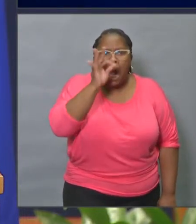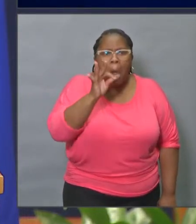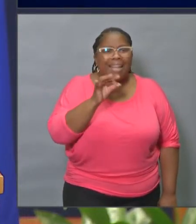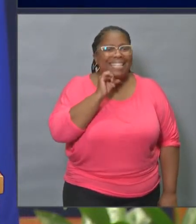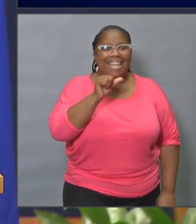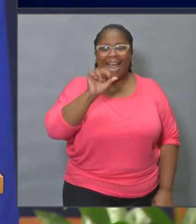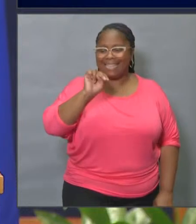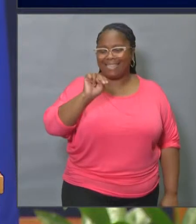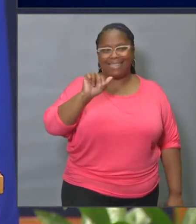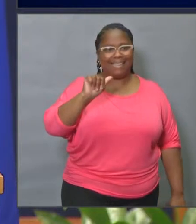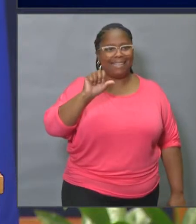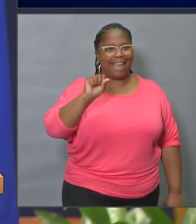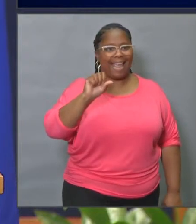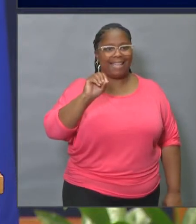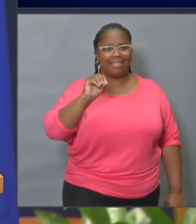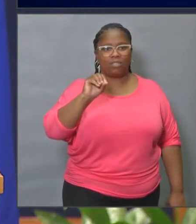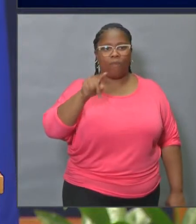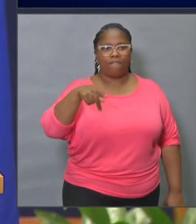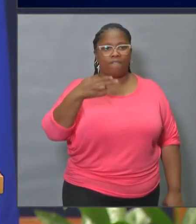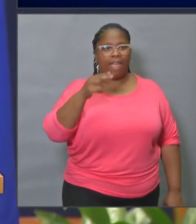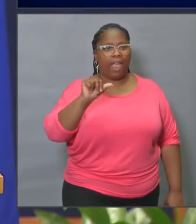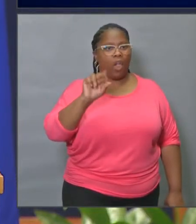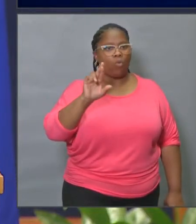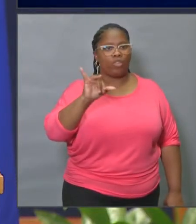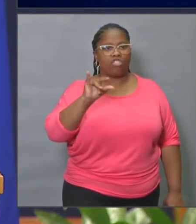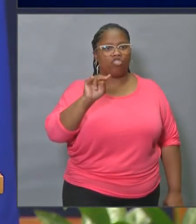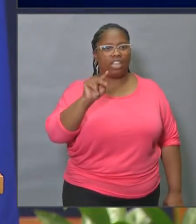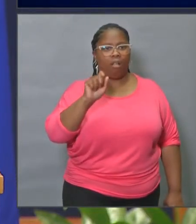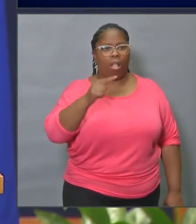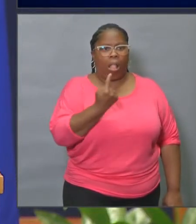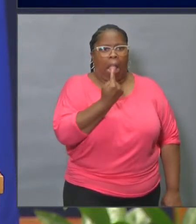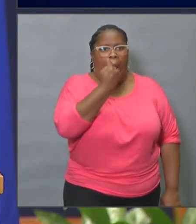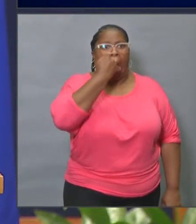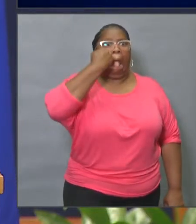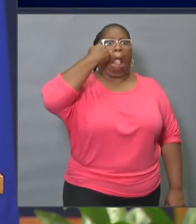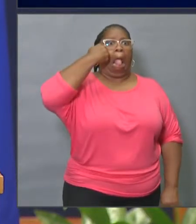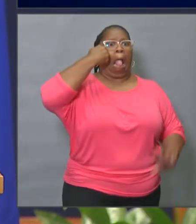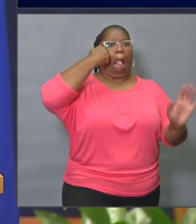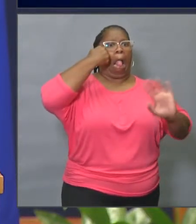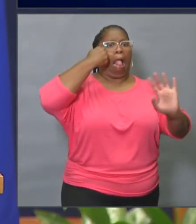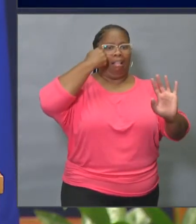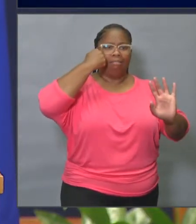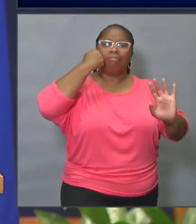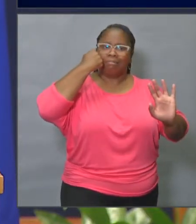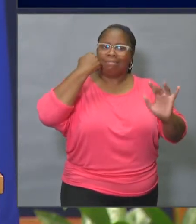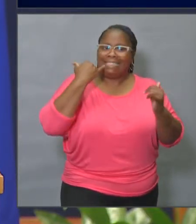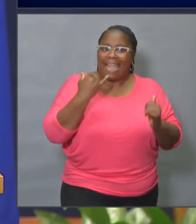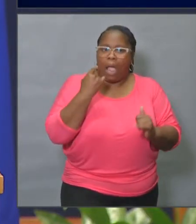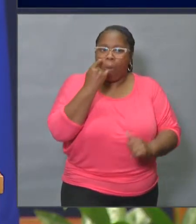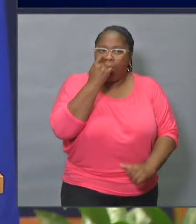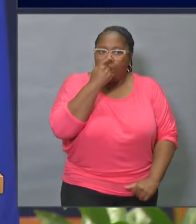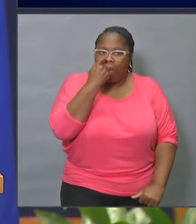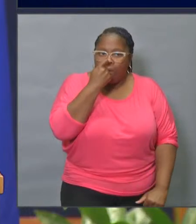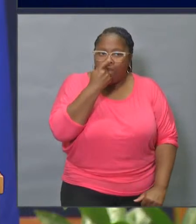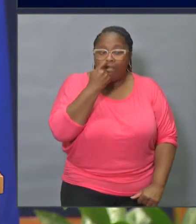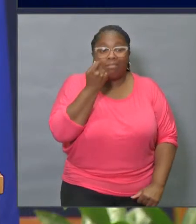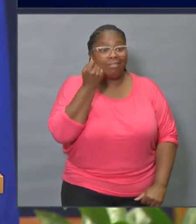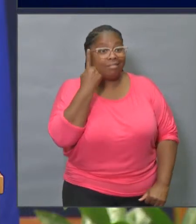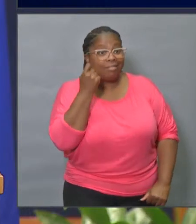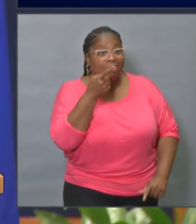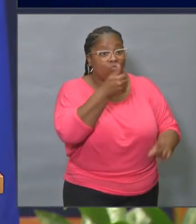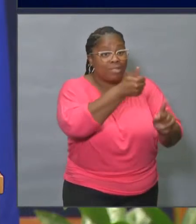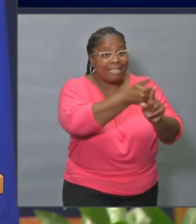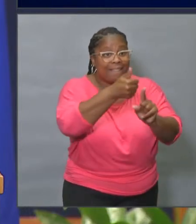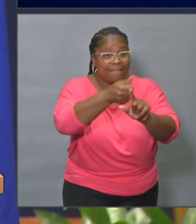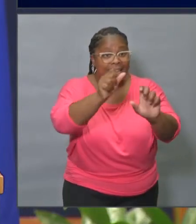nasopharyngeal or an NP swab, which is the back of the nose. This is still self-collection. It does not require collection by a healthcare worker,